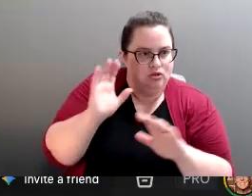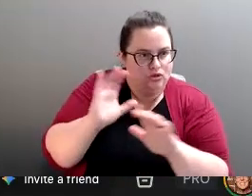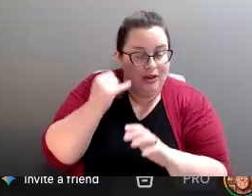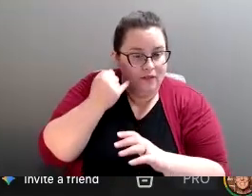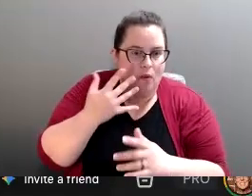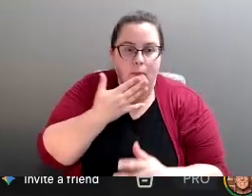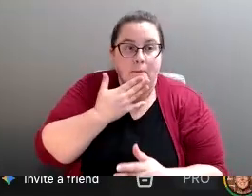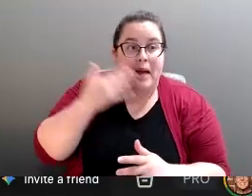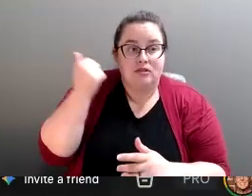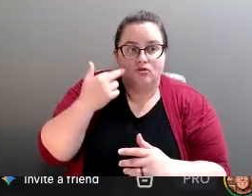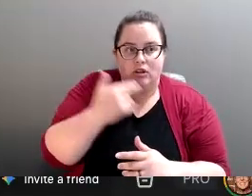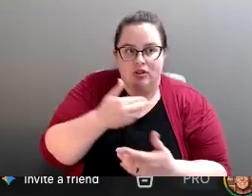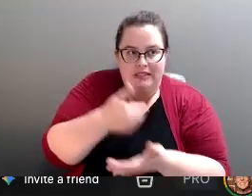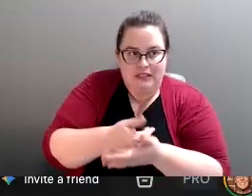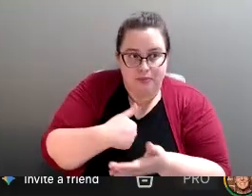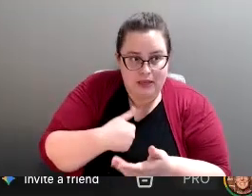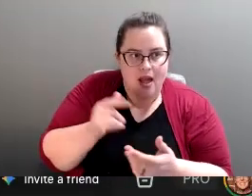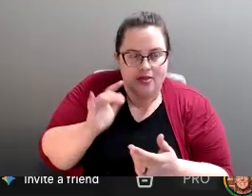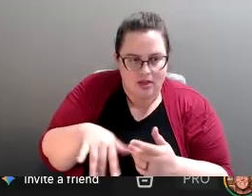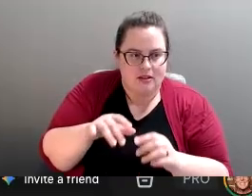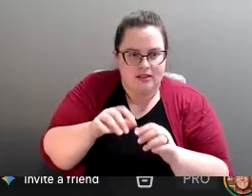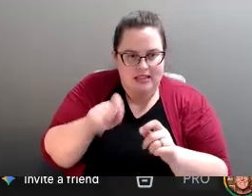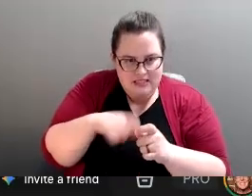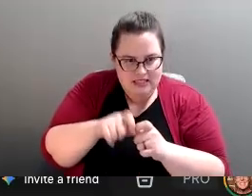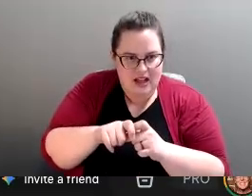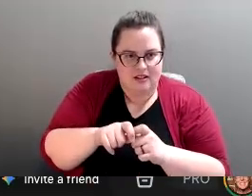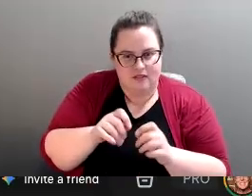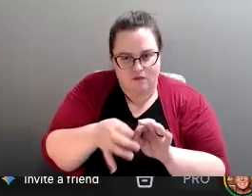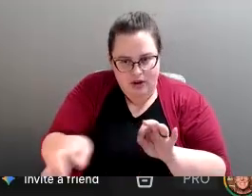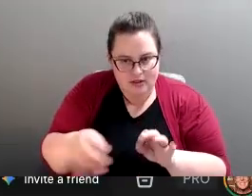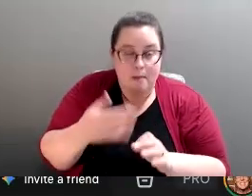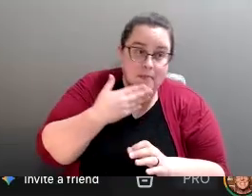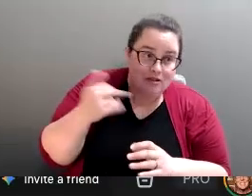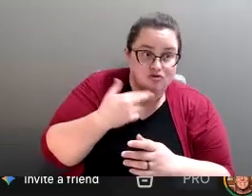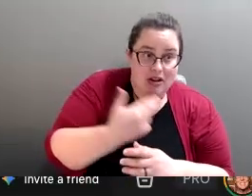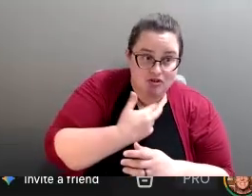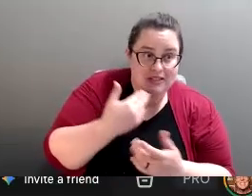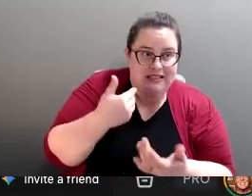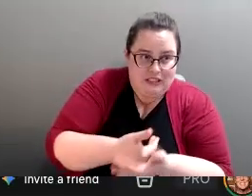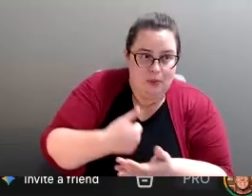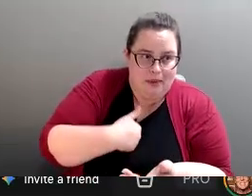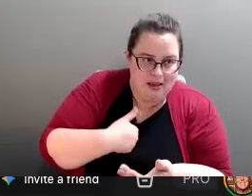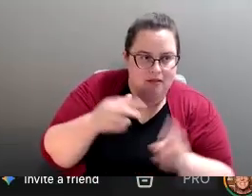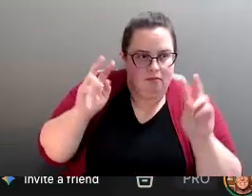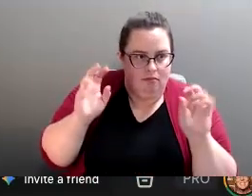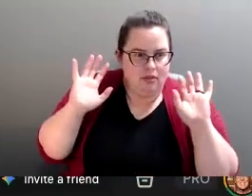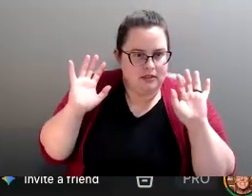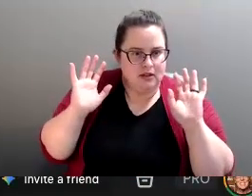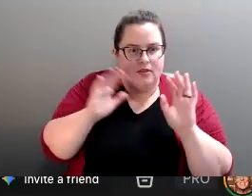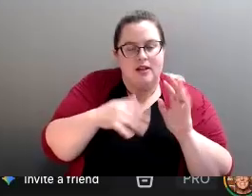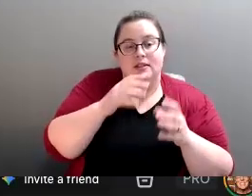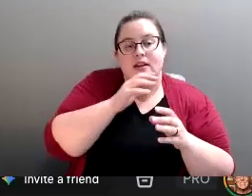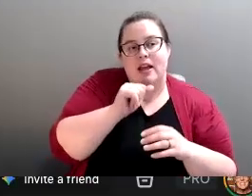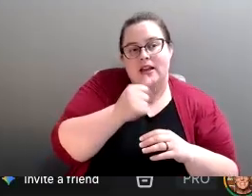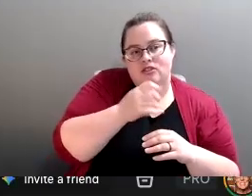best restaurants near me, that's the exact phrase that I put in, best Right. restaurants near me, super short. And that's the age of information, the